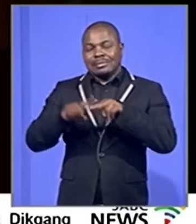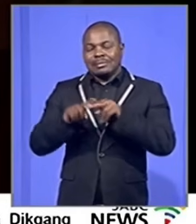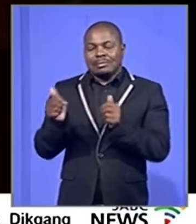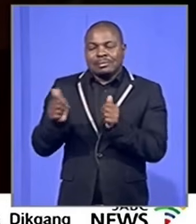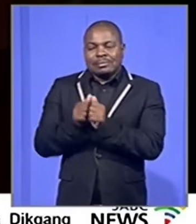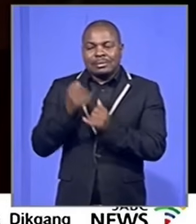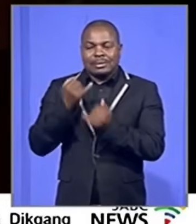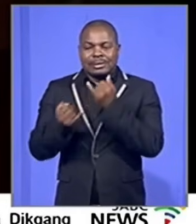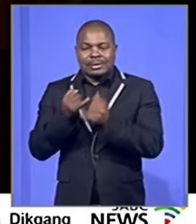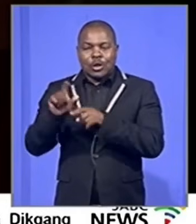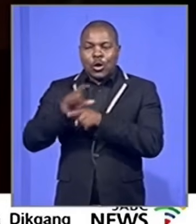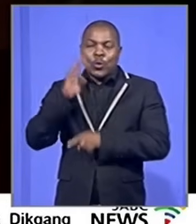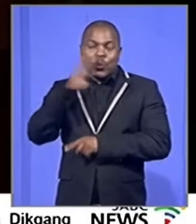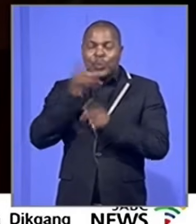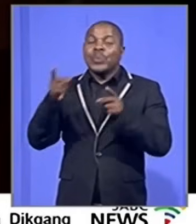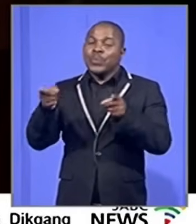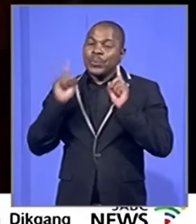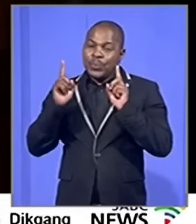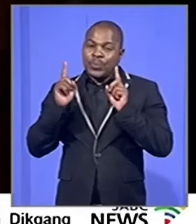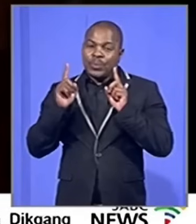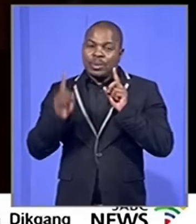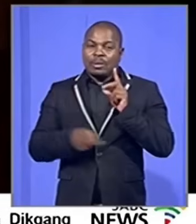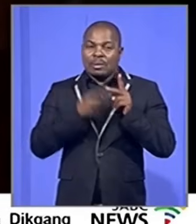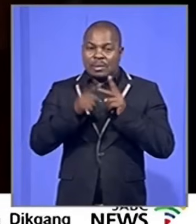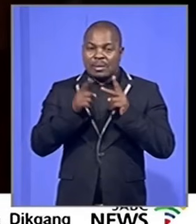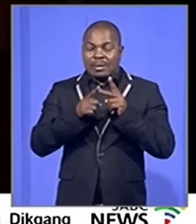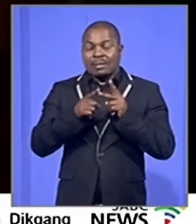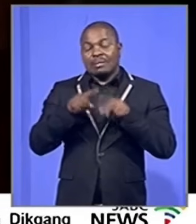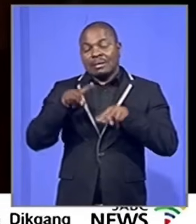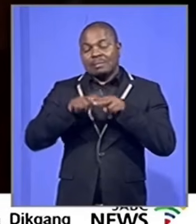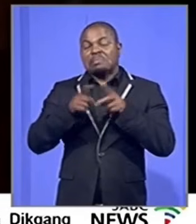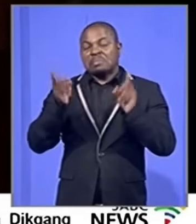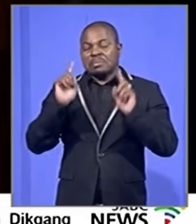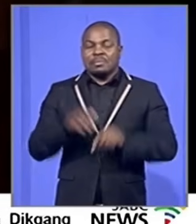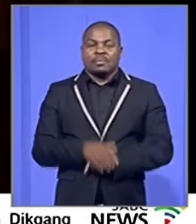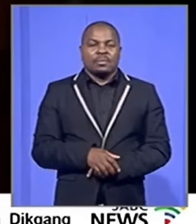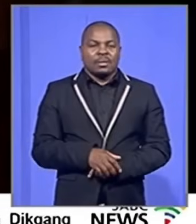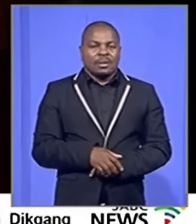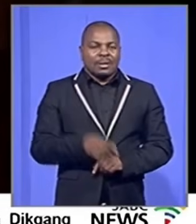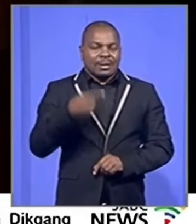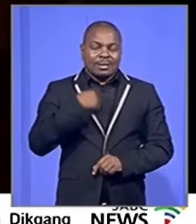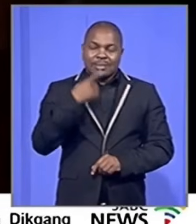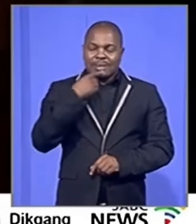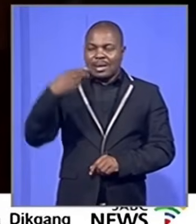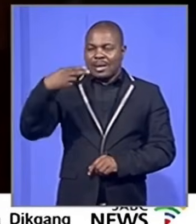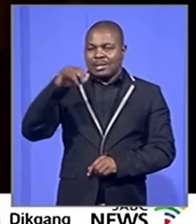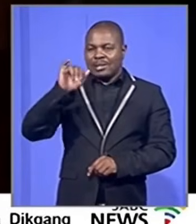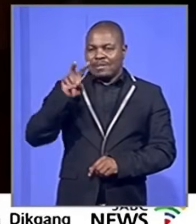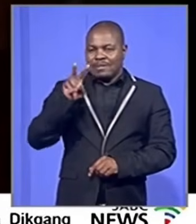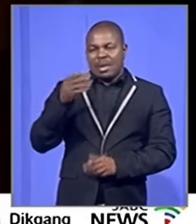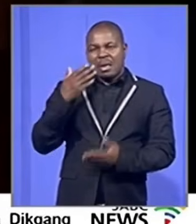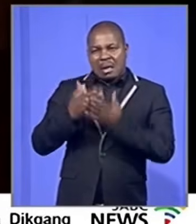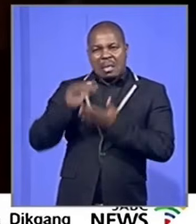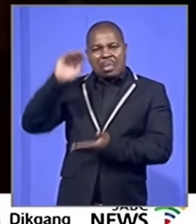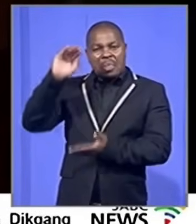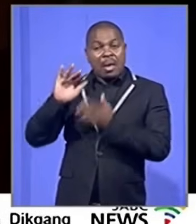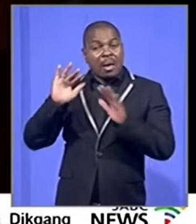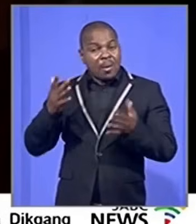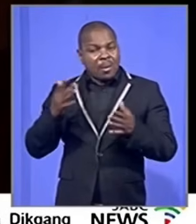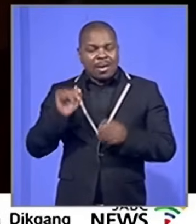o sa itshireletsa le bone bokotsi jwa yone kokwanatlhoko e. Nna ke re twatši ya HIV e ka fokotša fela ke he batho ba ka